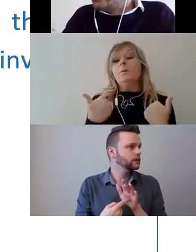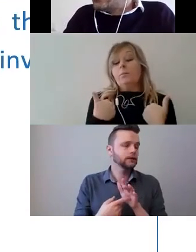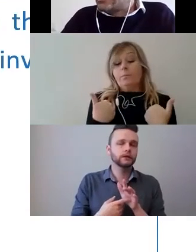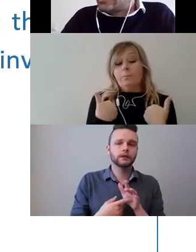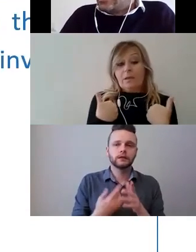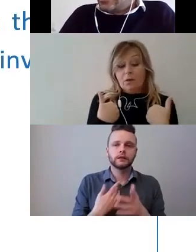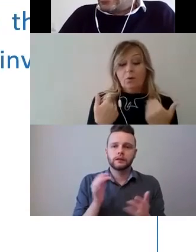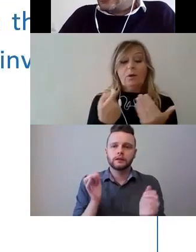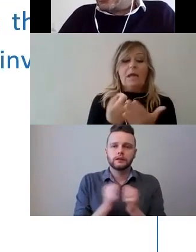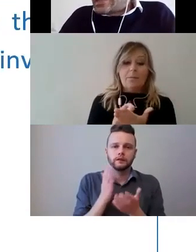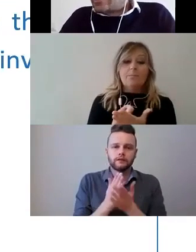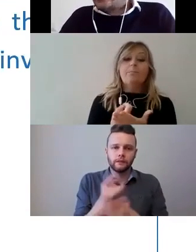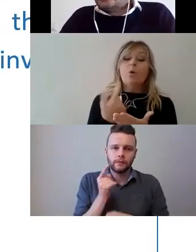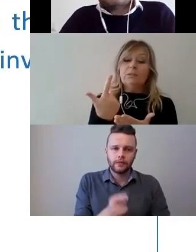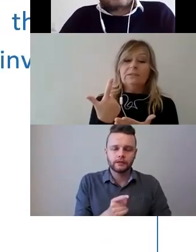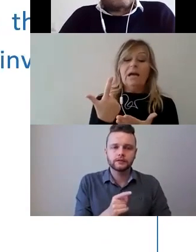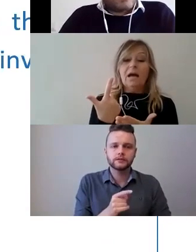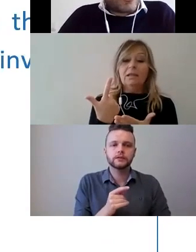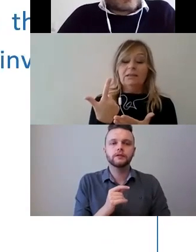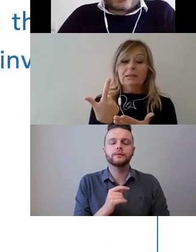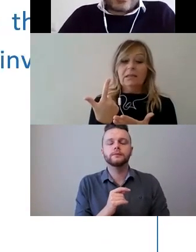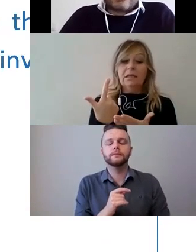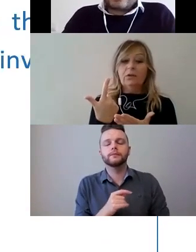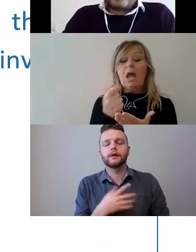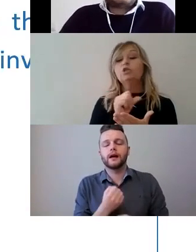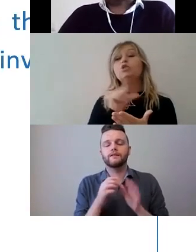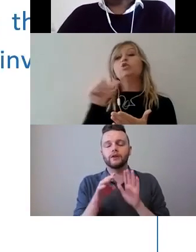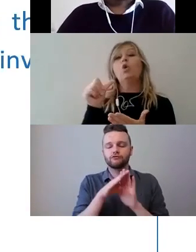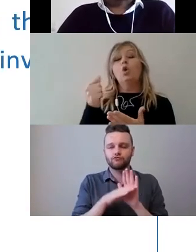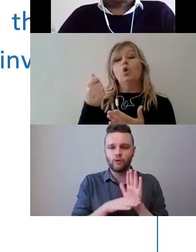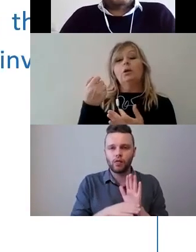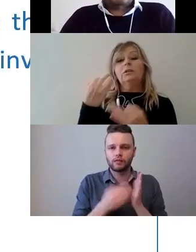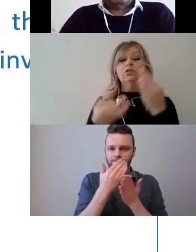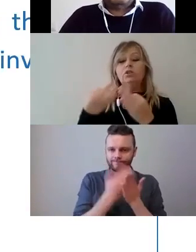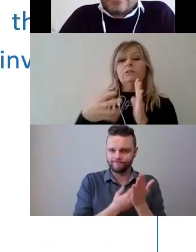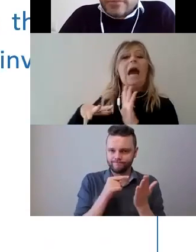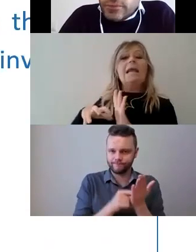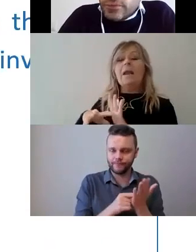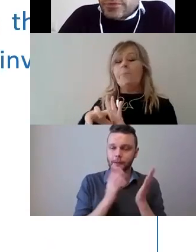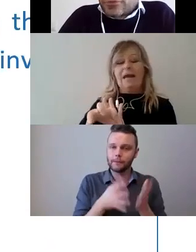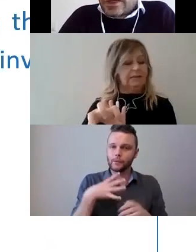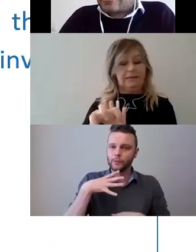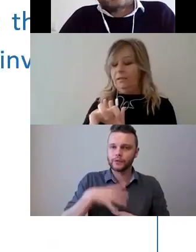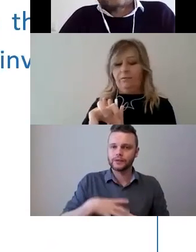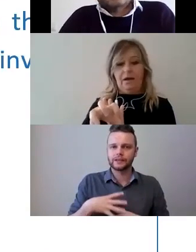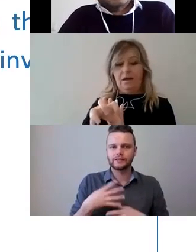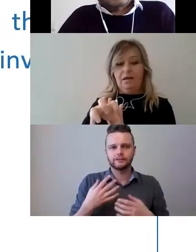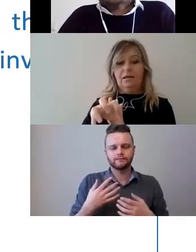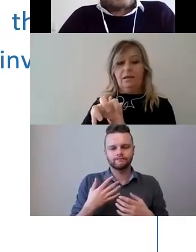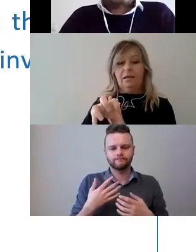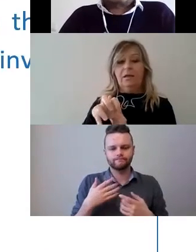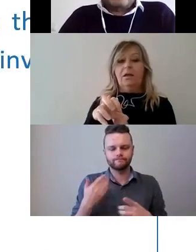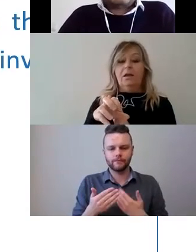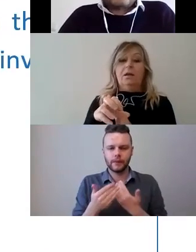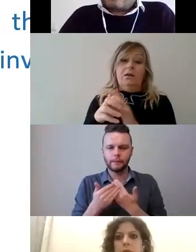confirm this aspect, that there are rules, there are regulations, but we need to strengthen more on